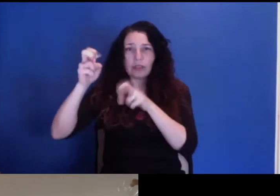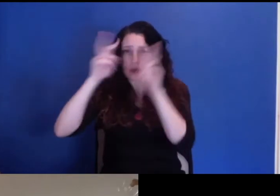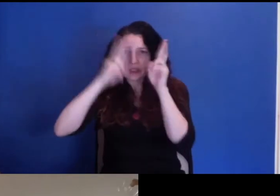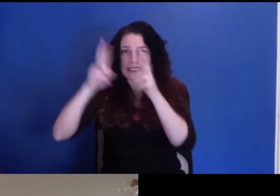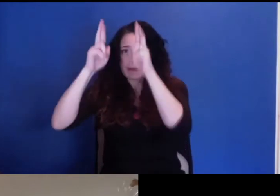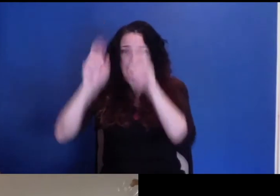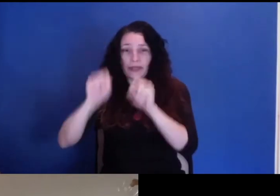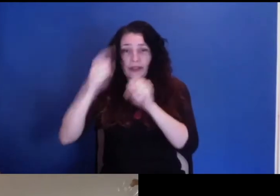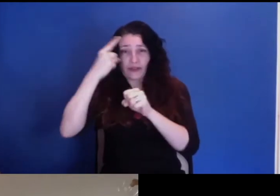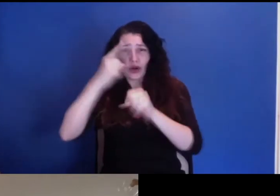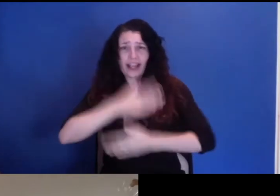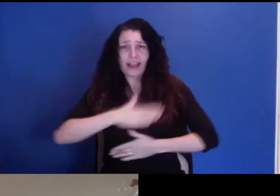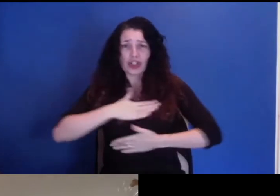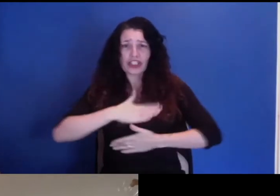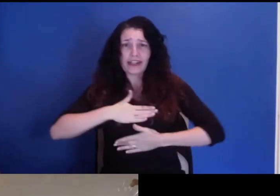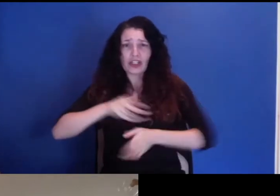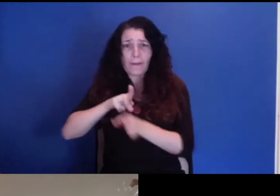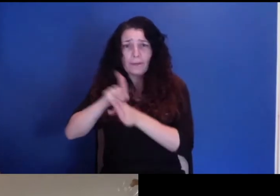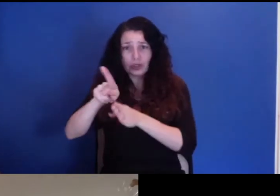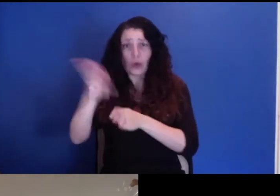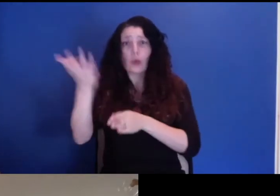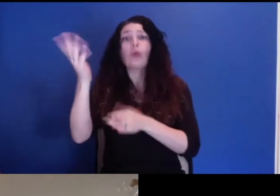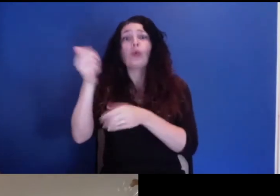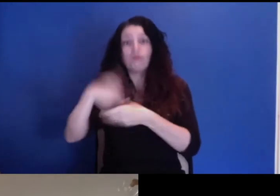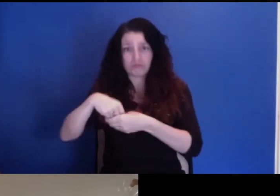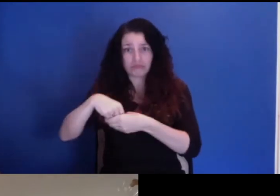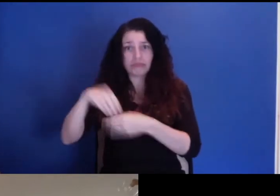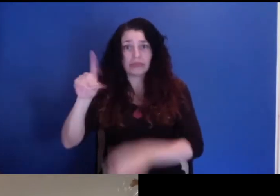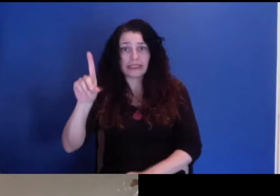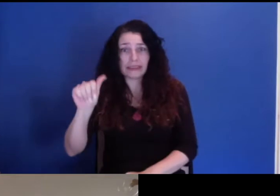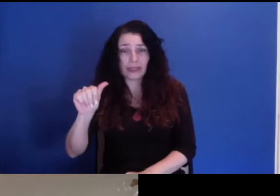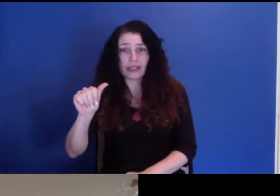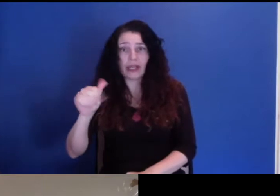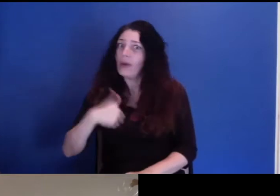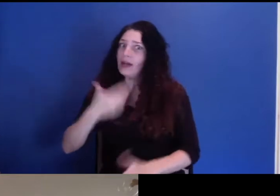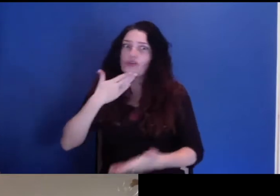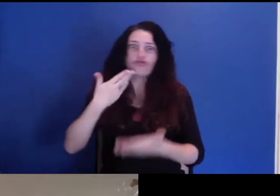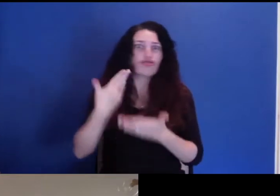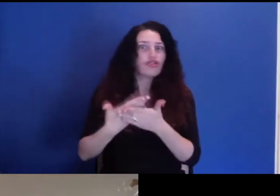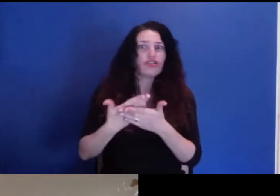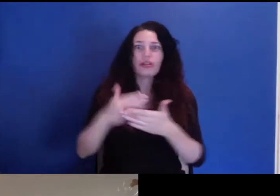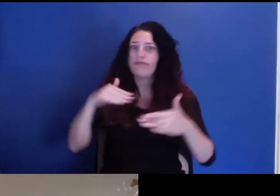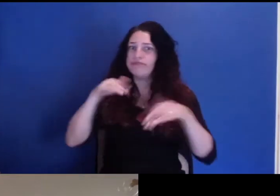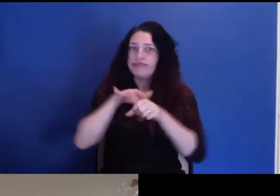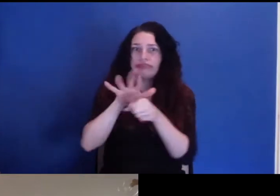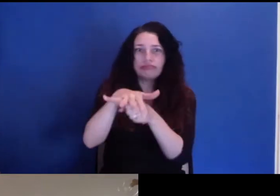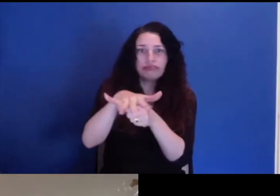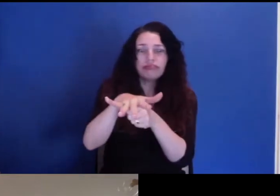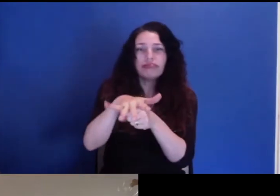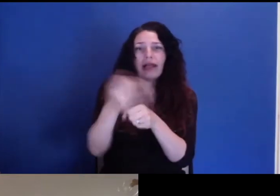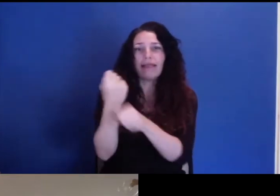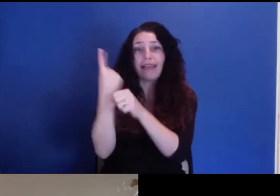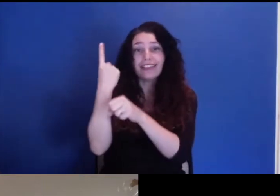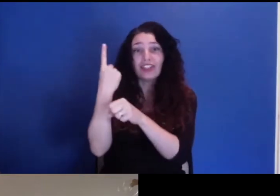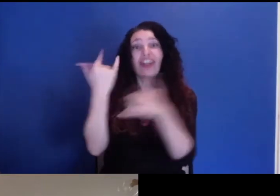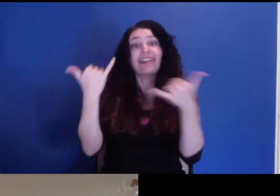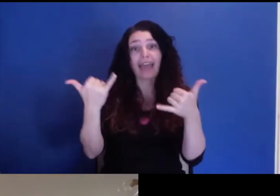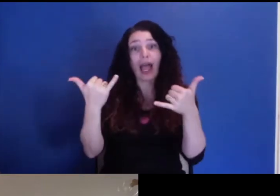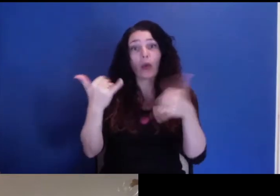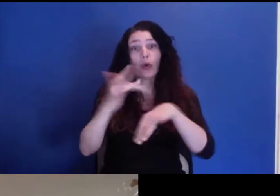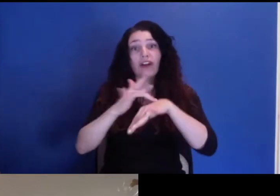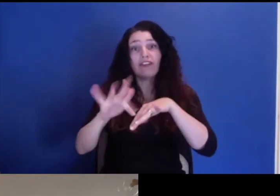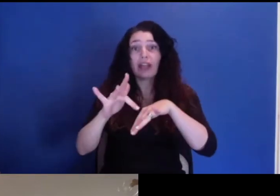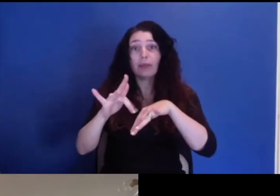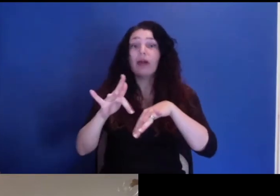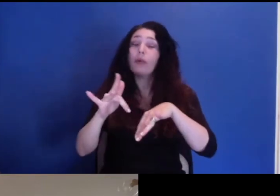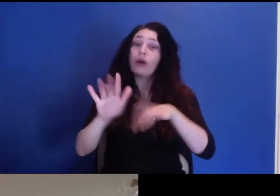disabilities. We had a great turnout last year. We are now taking submissions. So if you want to participate, and we're taking